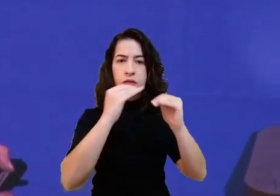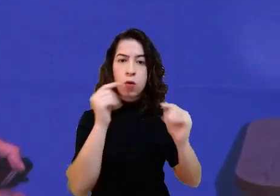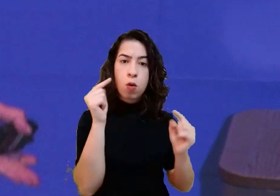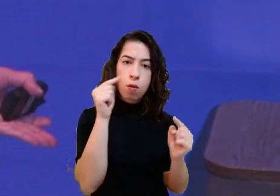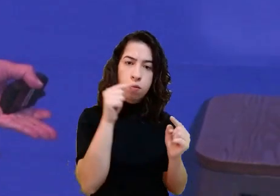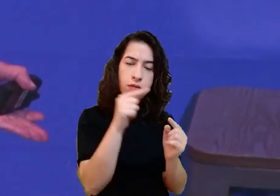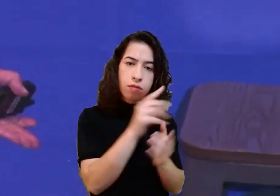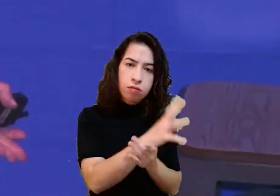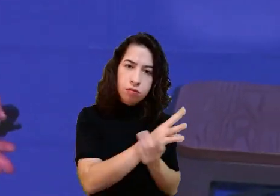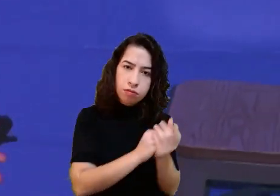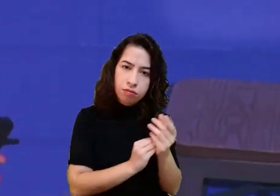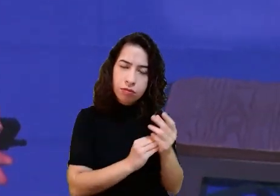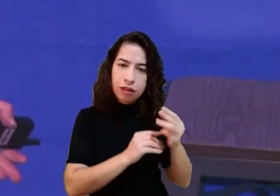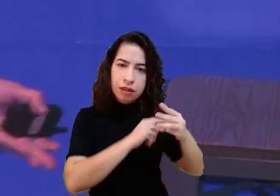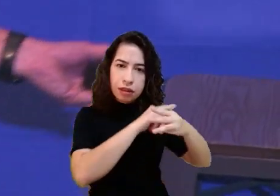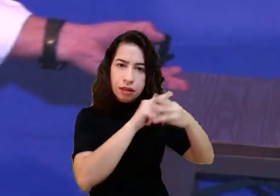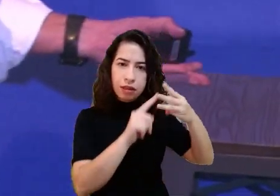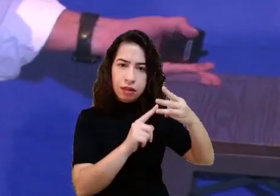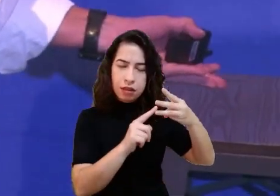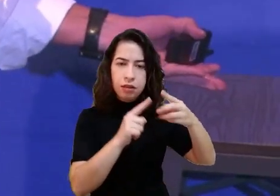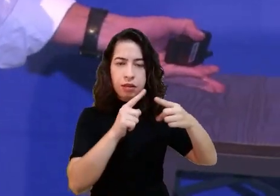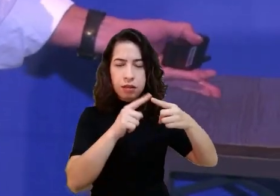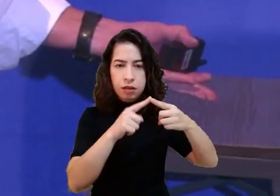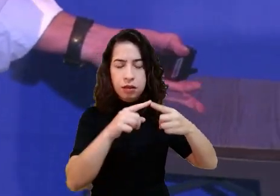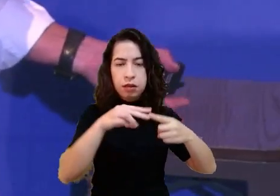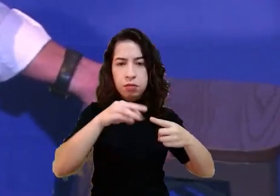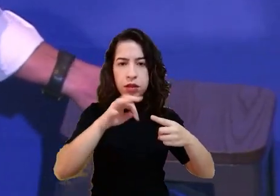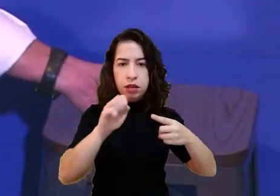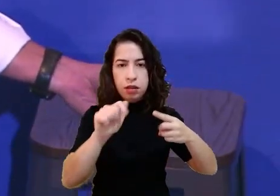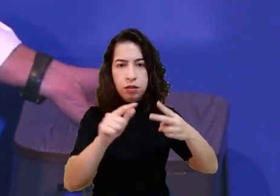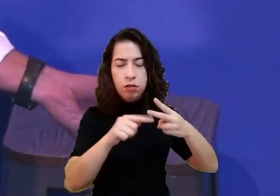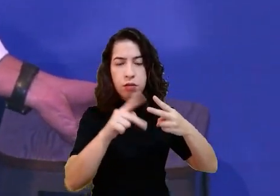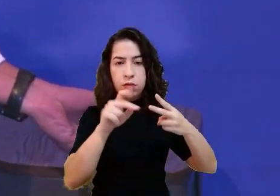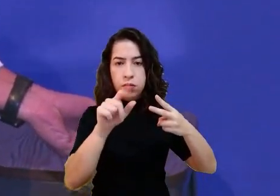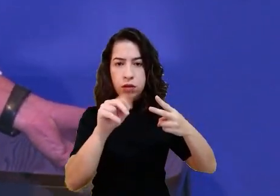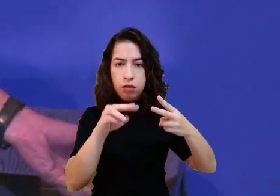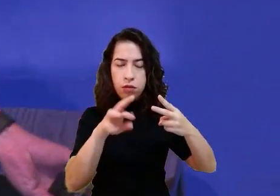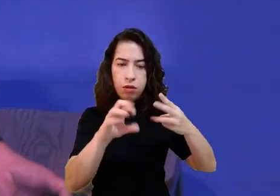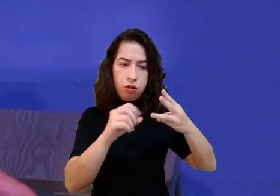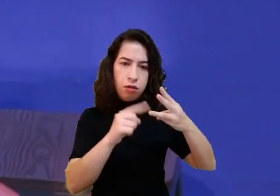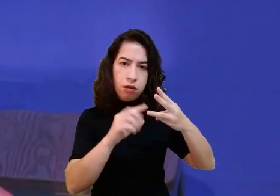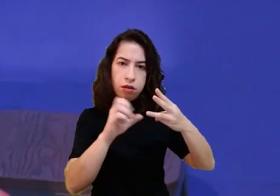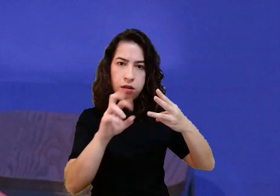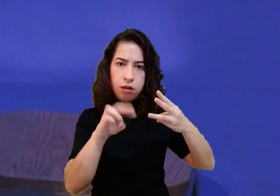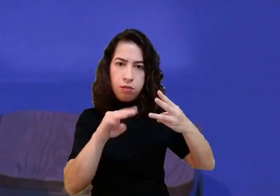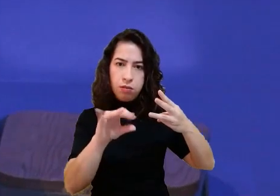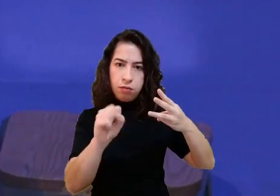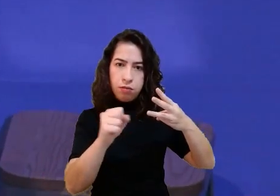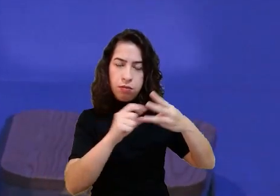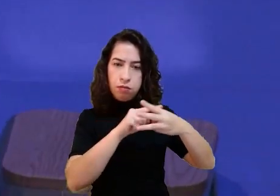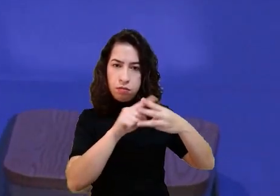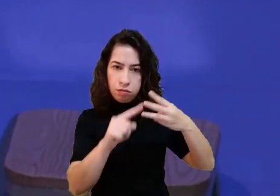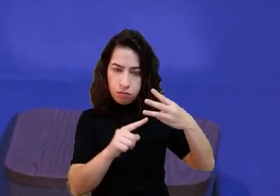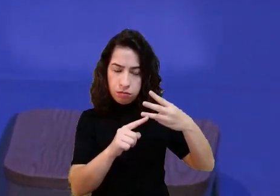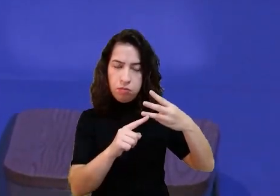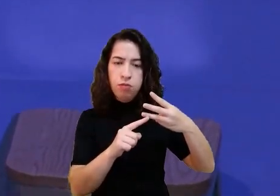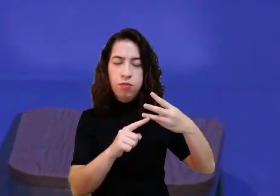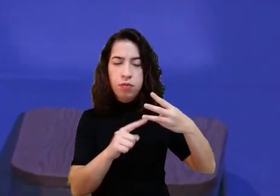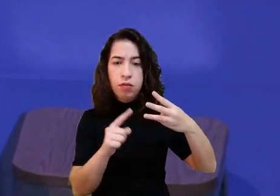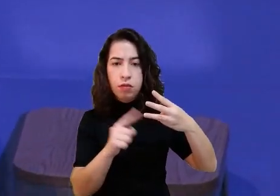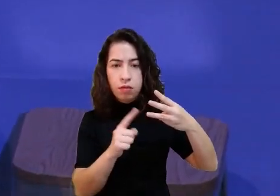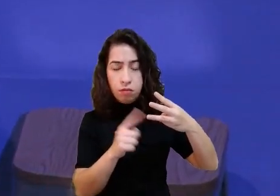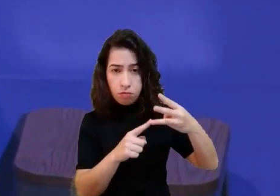basic materials: metals, polymers, and ceramic. For a